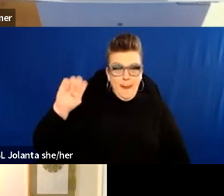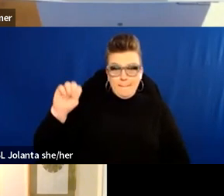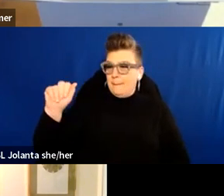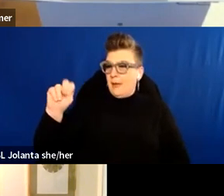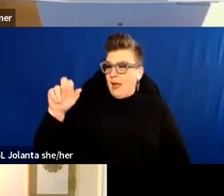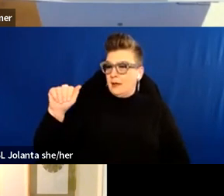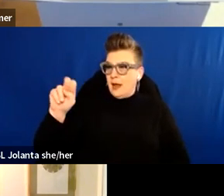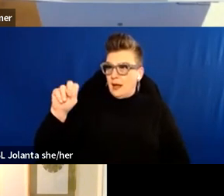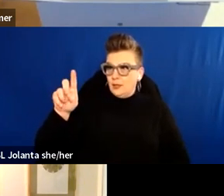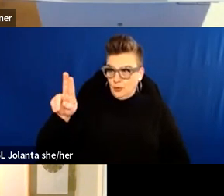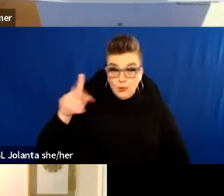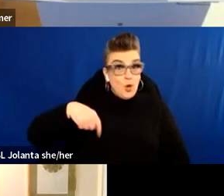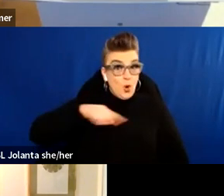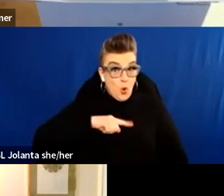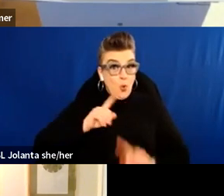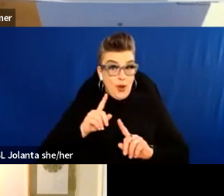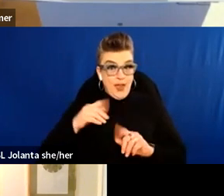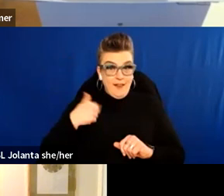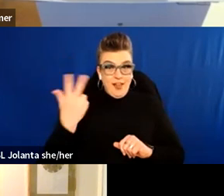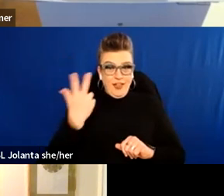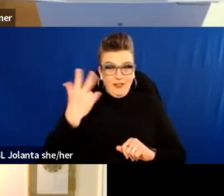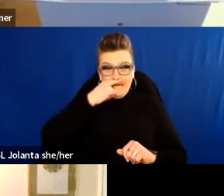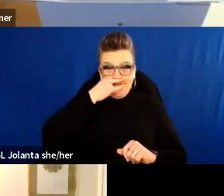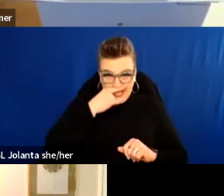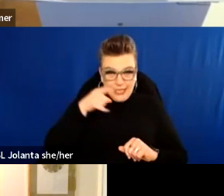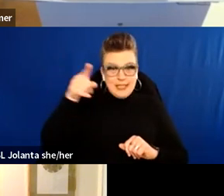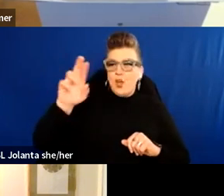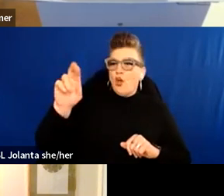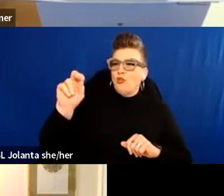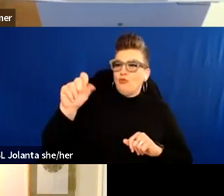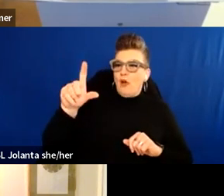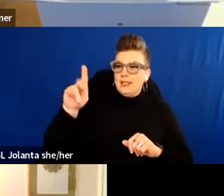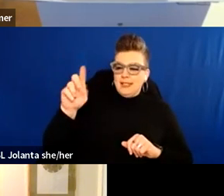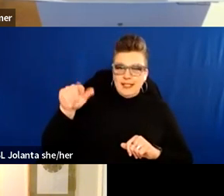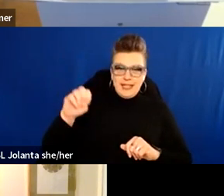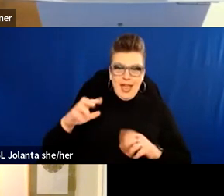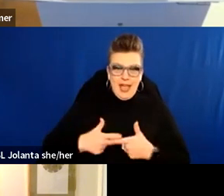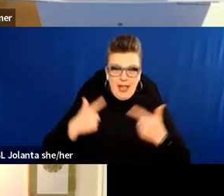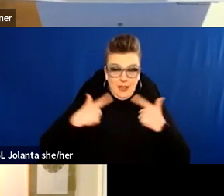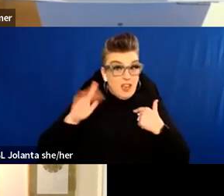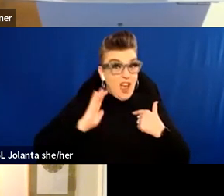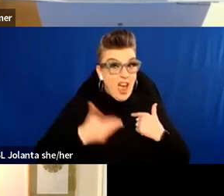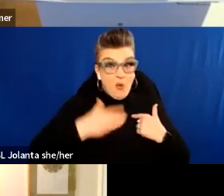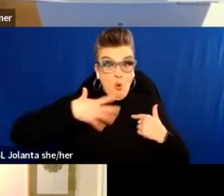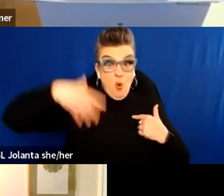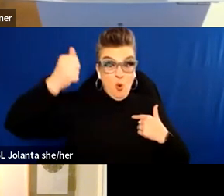roslindale our oldest kj is in the fifth grade he was assigned k-zero at the manning when he was just three for full